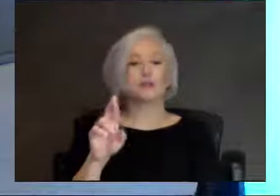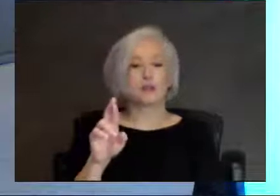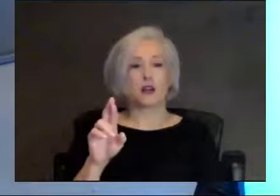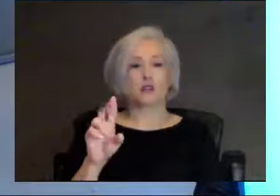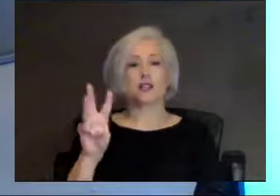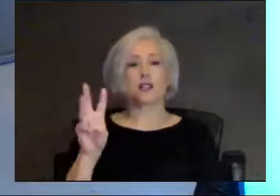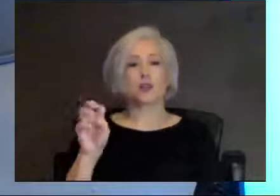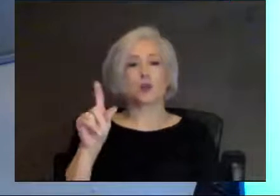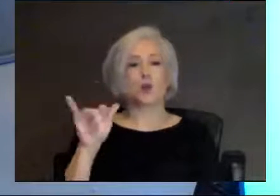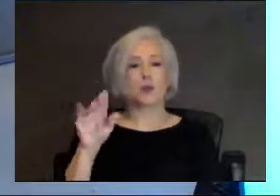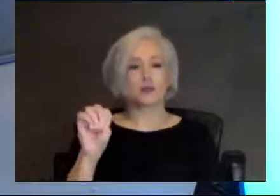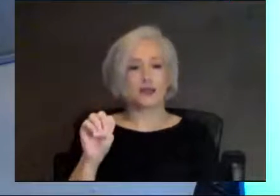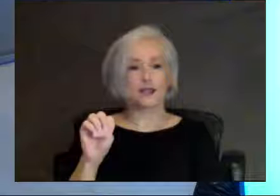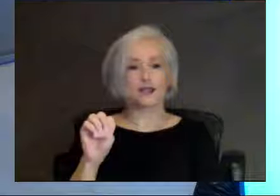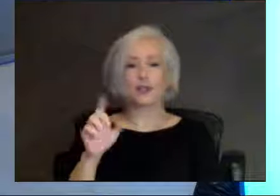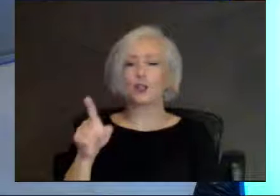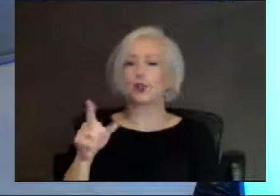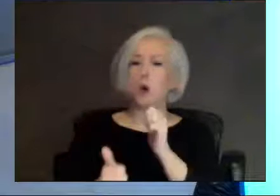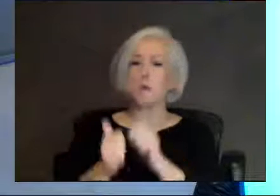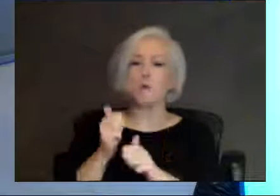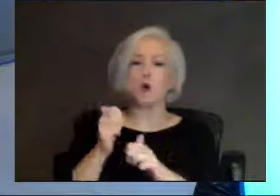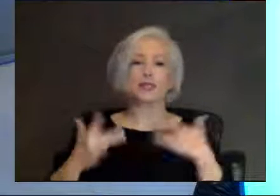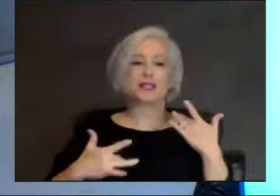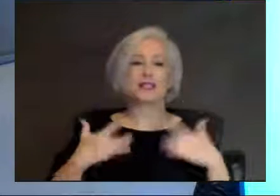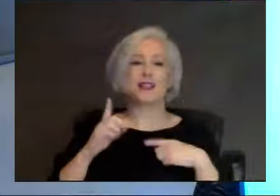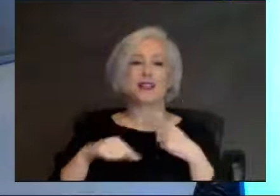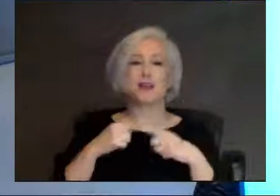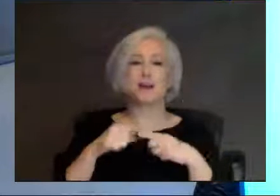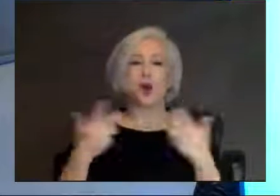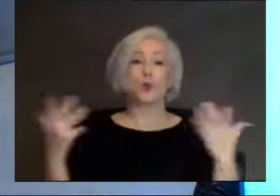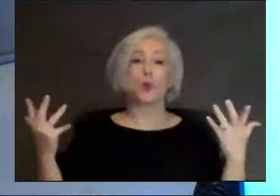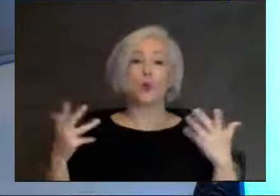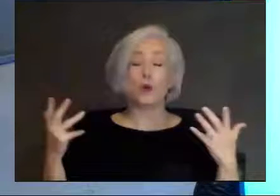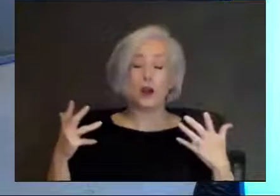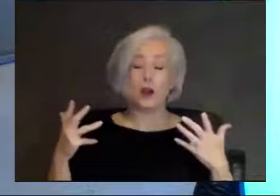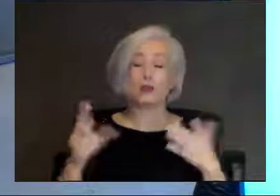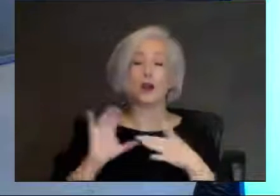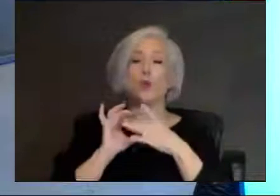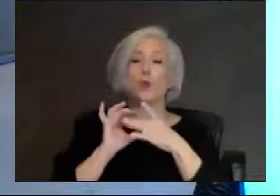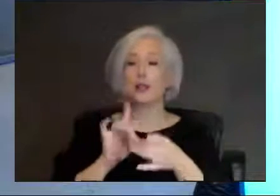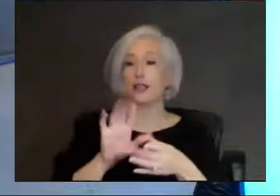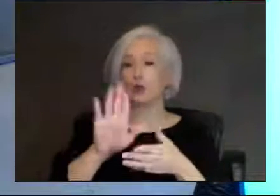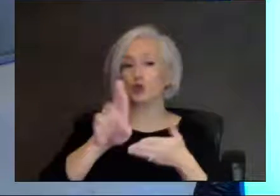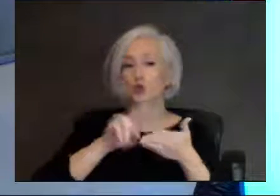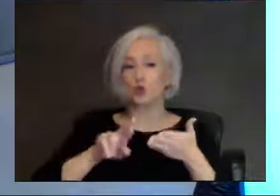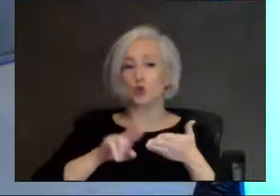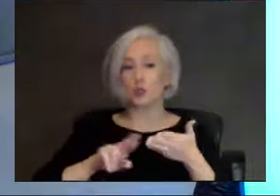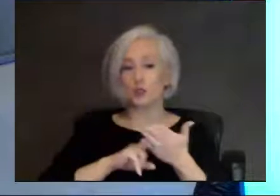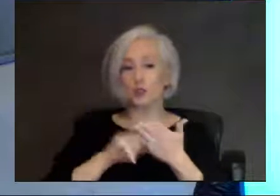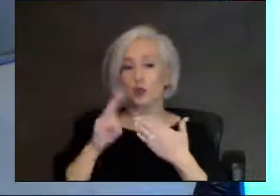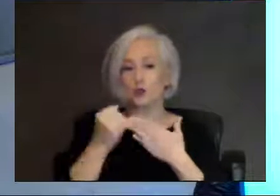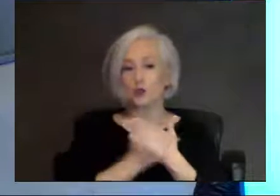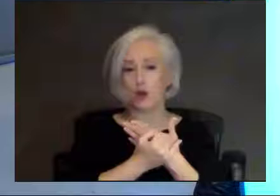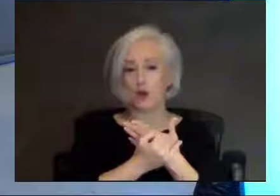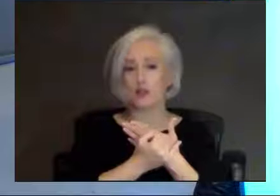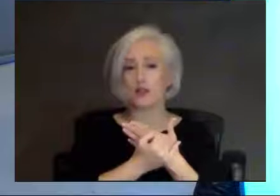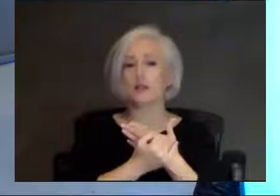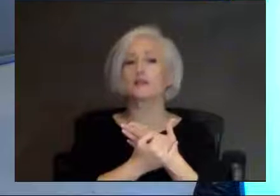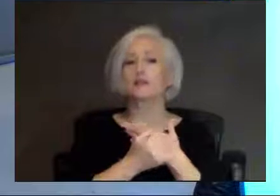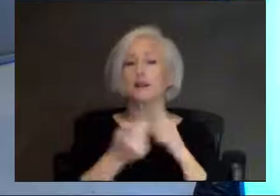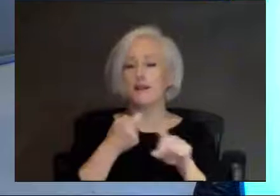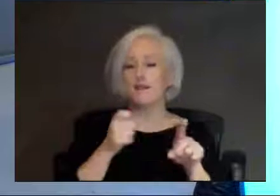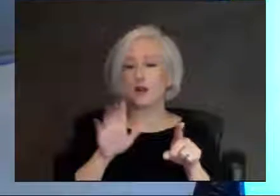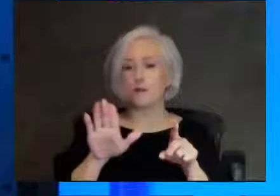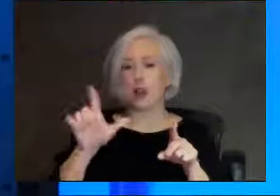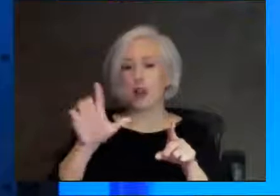are you most excited about when it comes to the research projects that are going on in your laboratory right now?